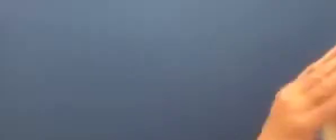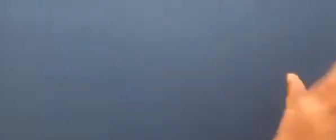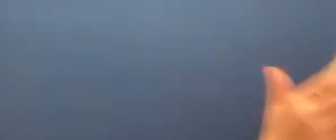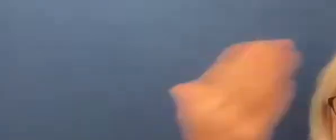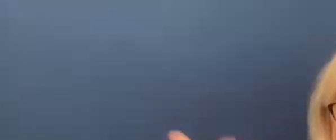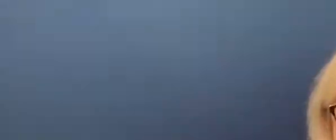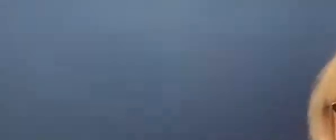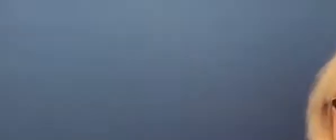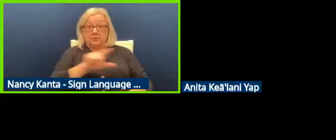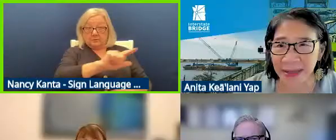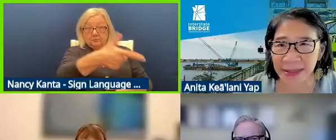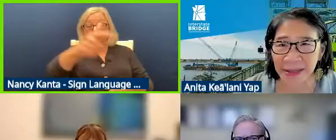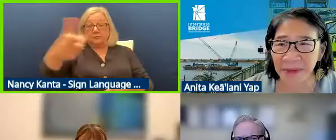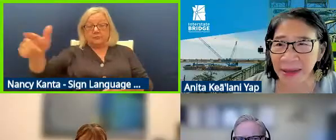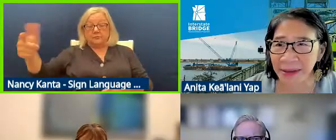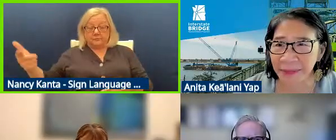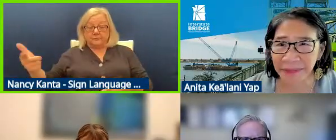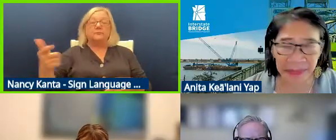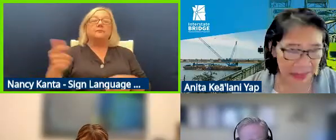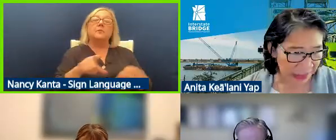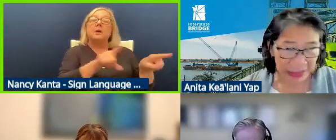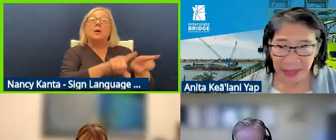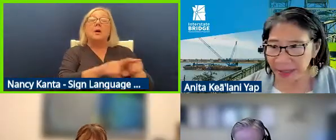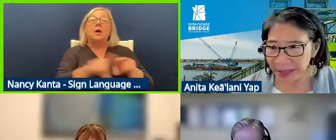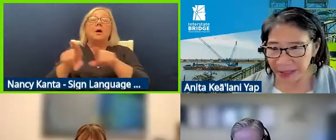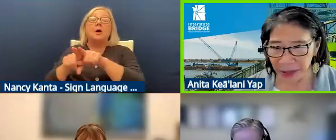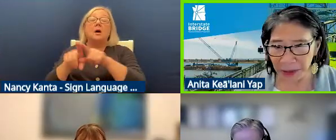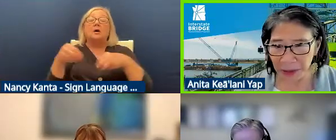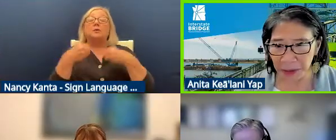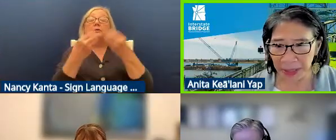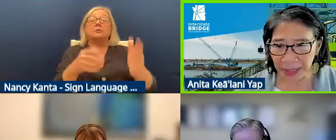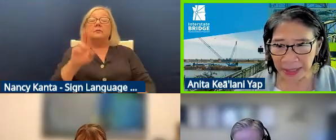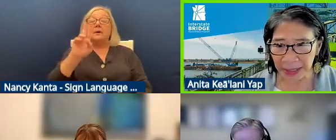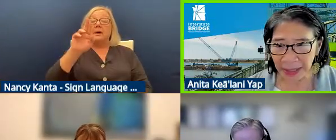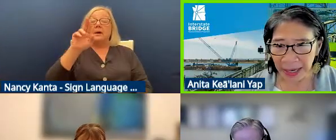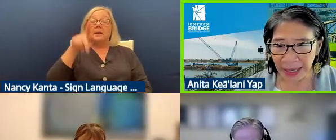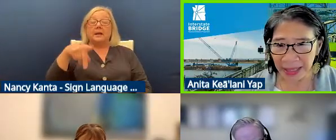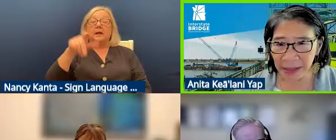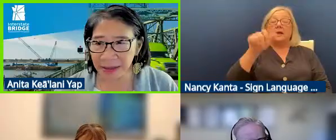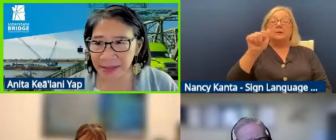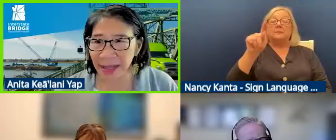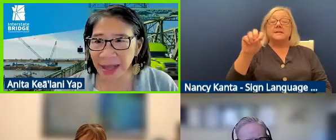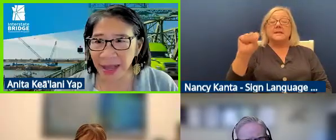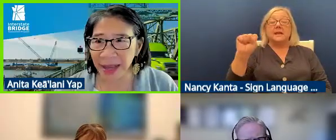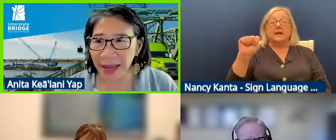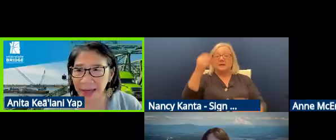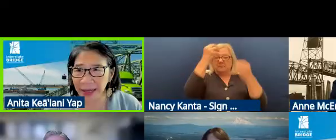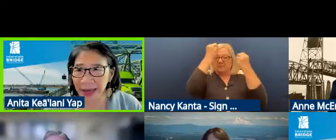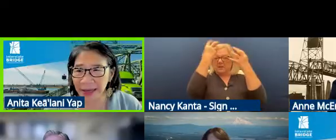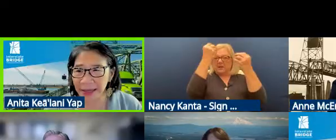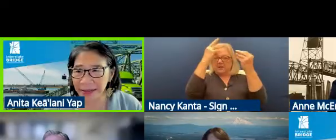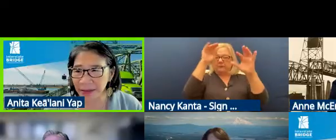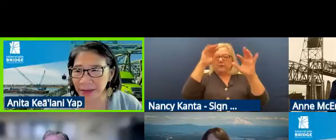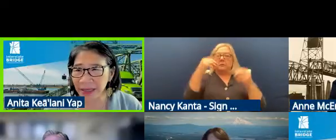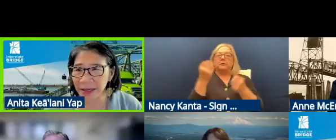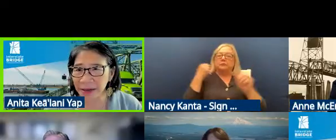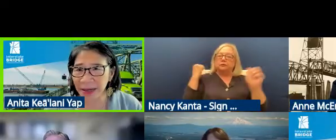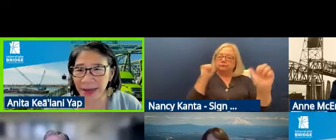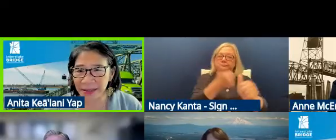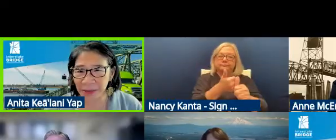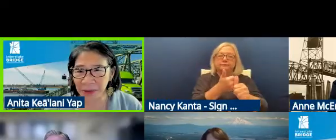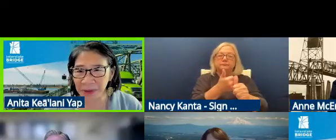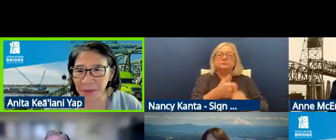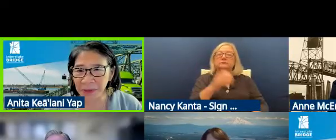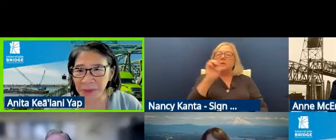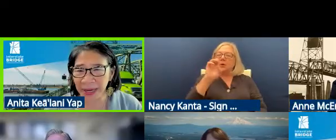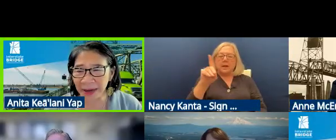and also updates as well. So it looks like Ed isn't here yet,